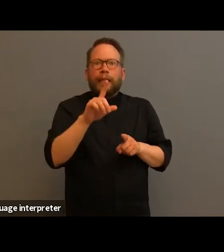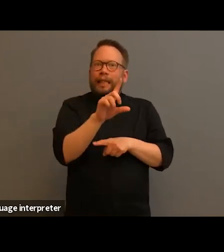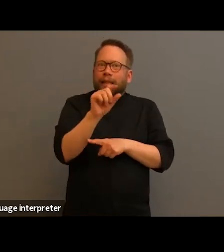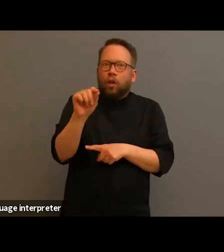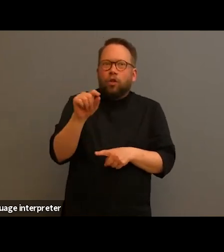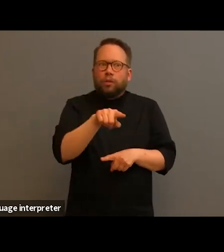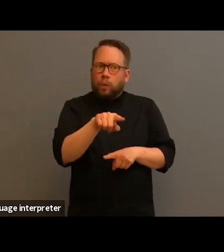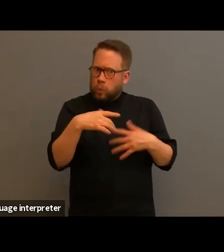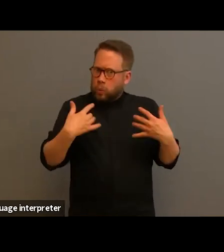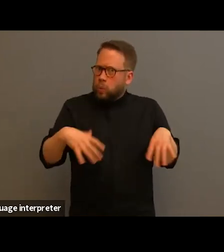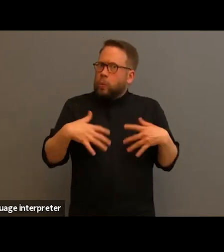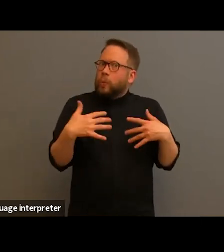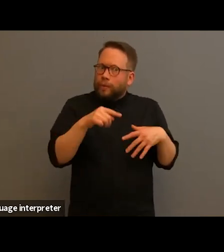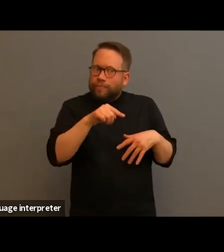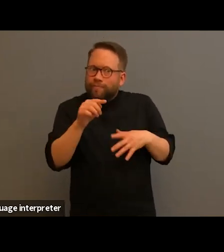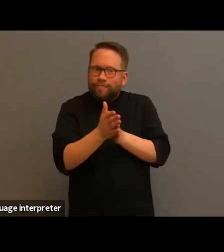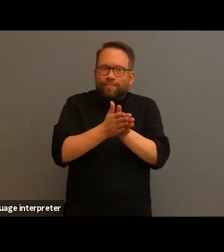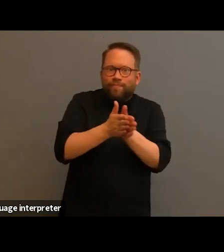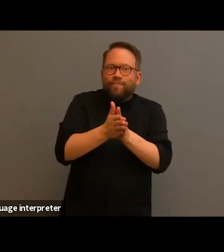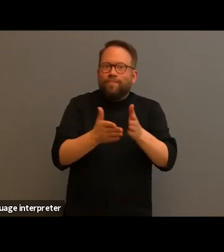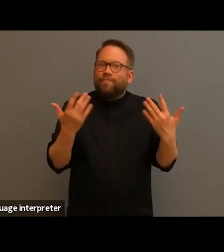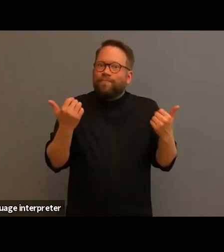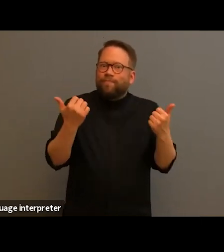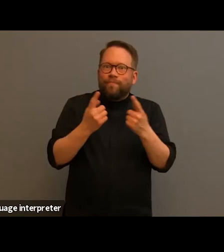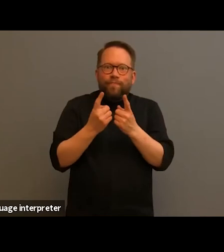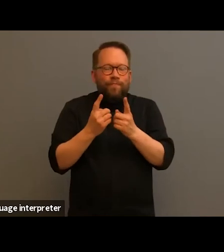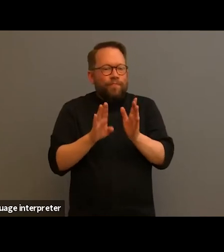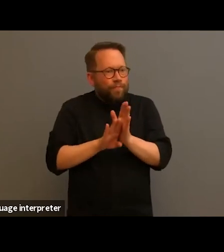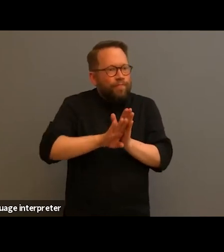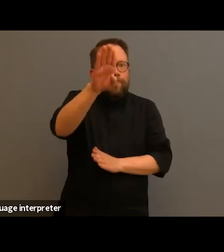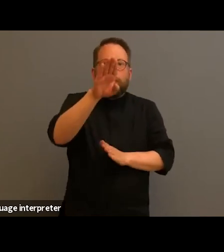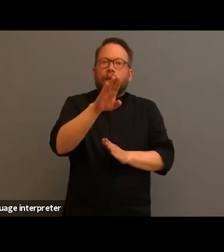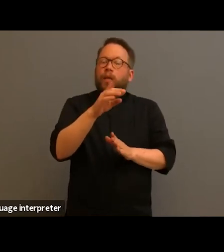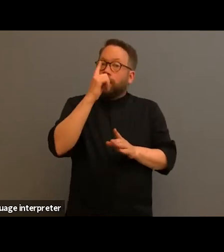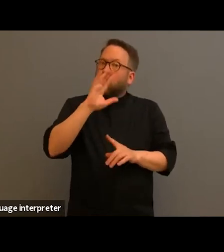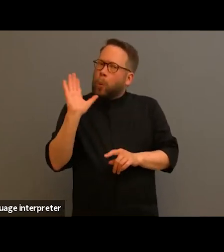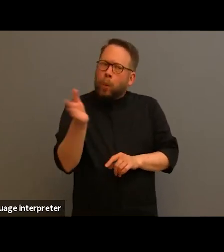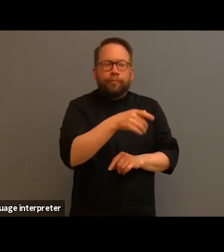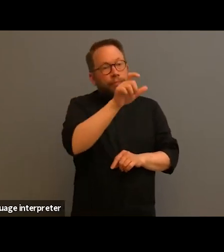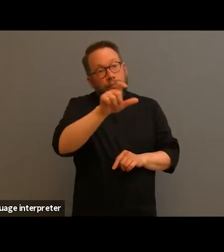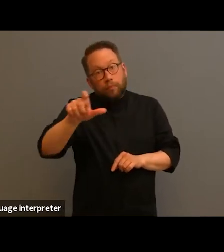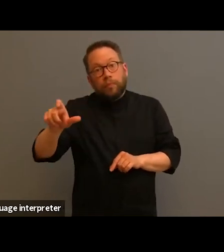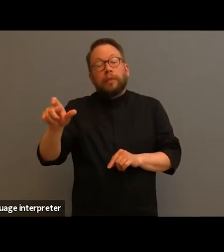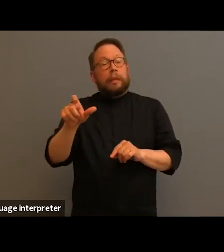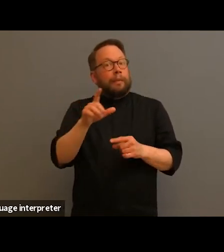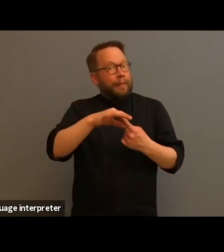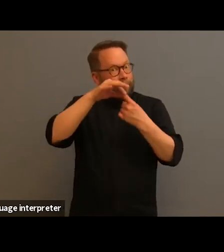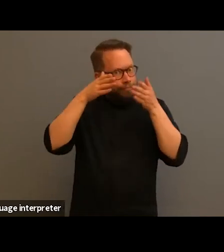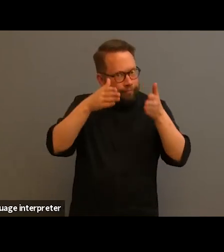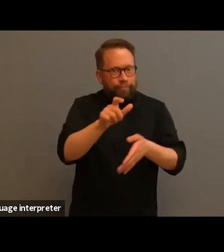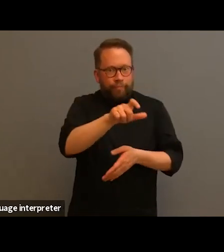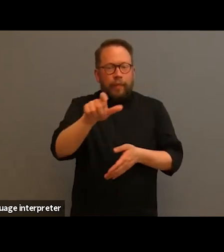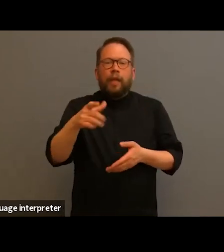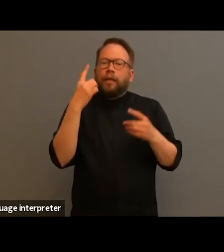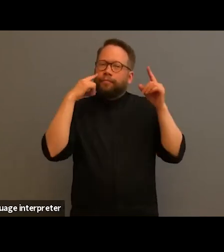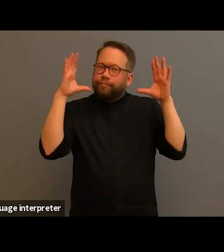significant barrier for blind and partially sighted workers. At the same time, today's technology are empowering